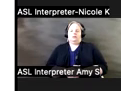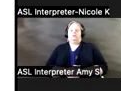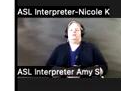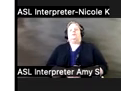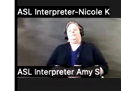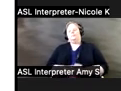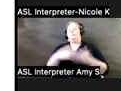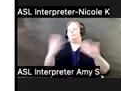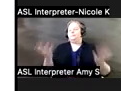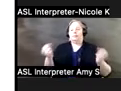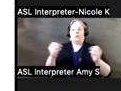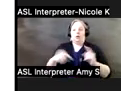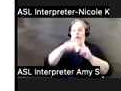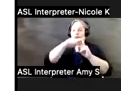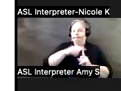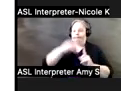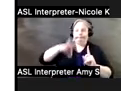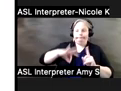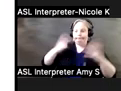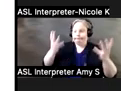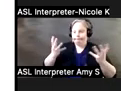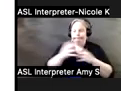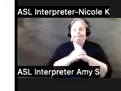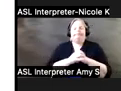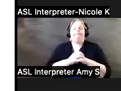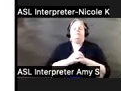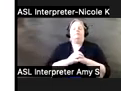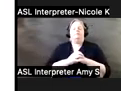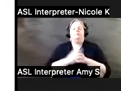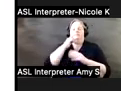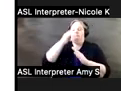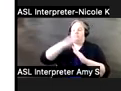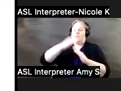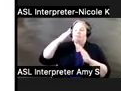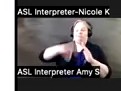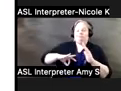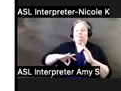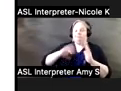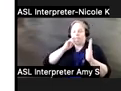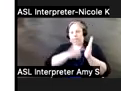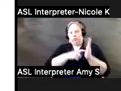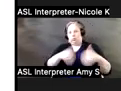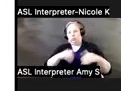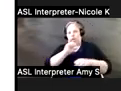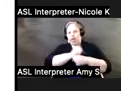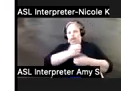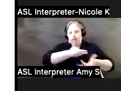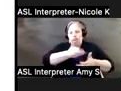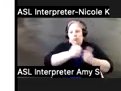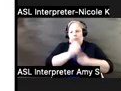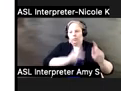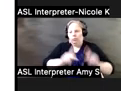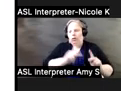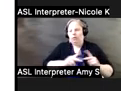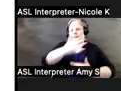So what are the benefits of adaptive video gaming? So I think the number one benefit I see, especially working with people with adaptive gaming, is the